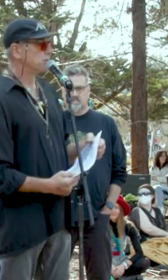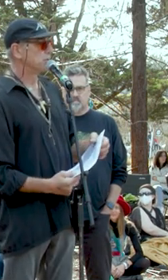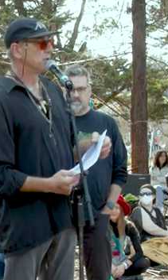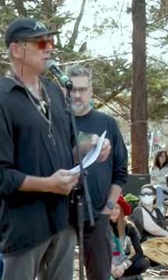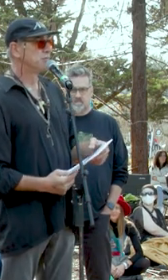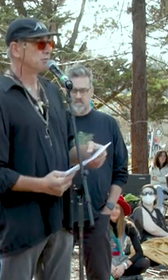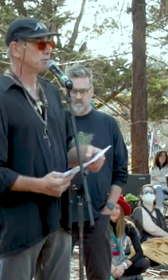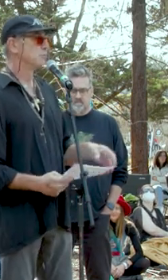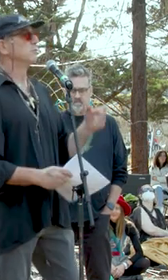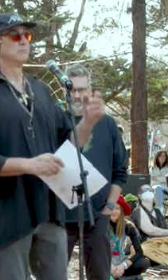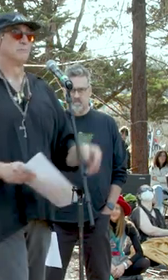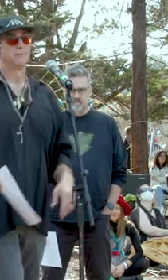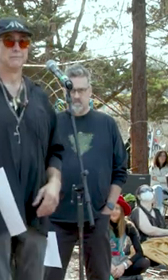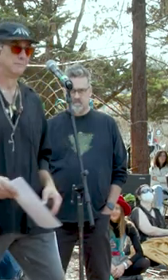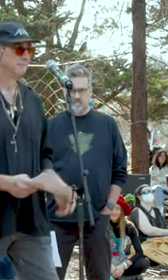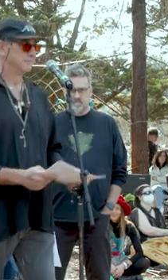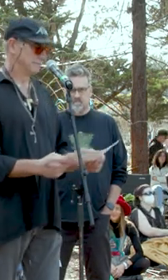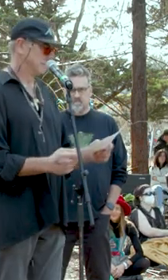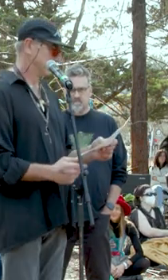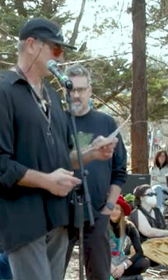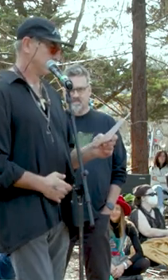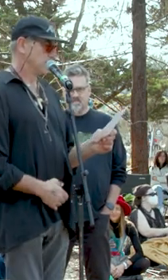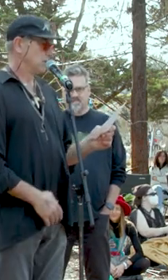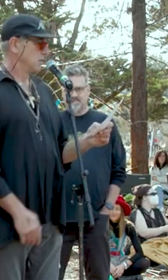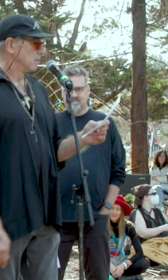What Is Remembered Lives.